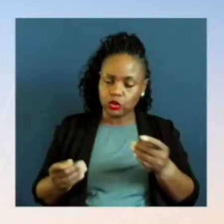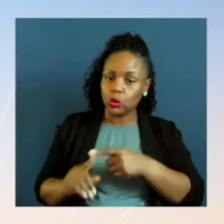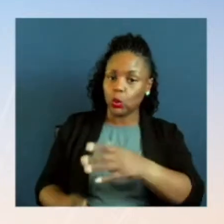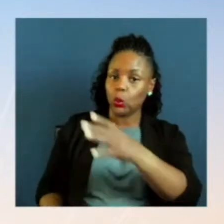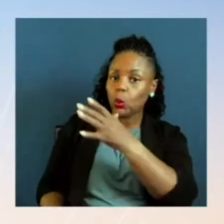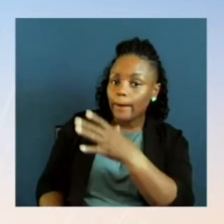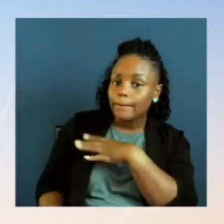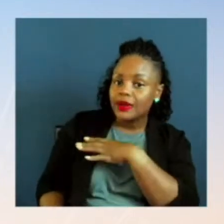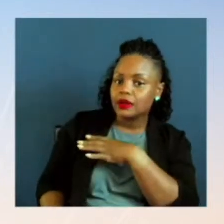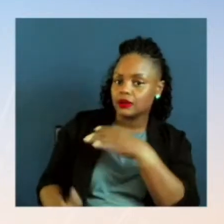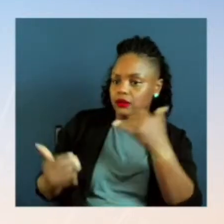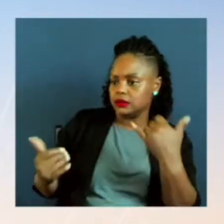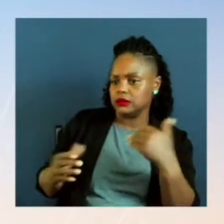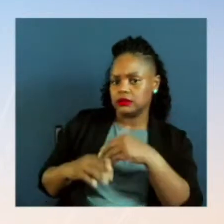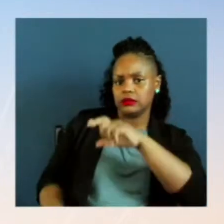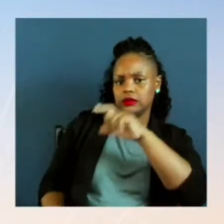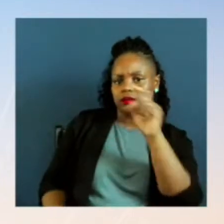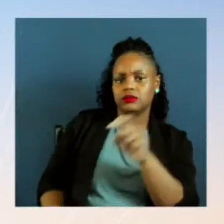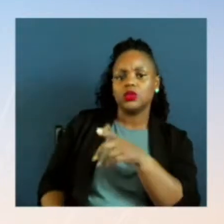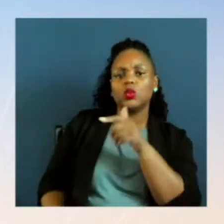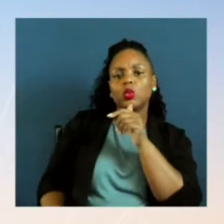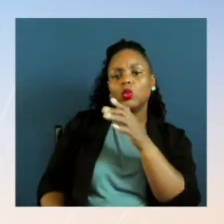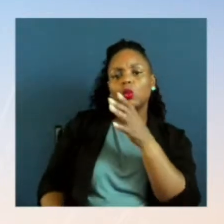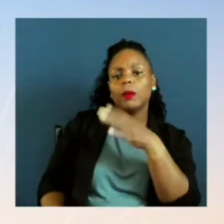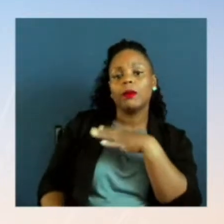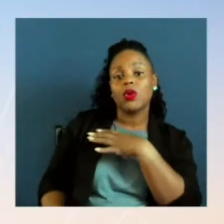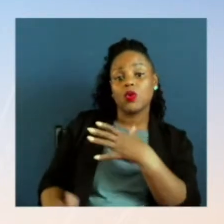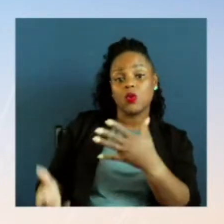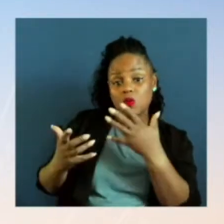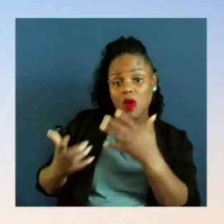who wants or needs to get an abortion?